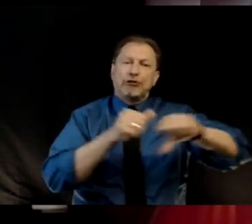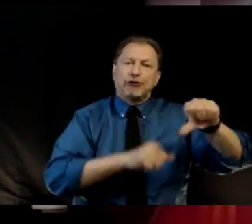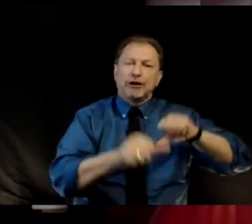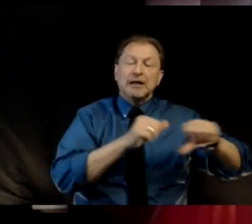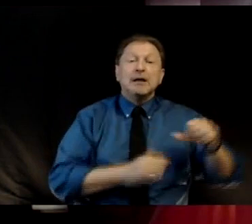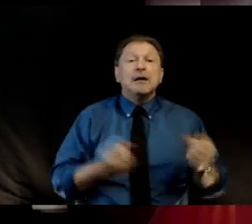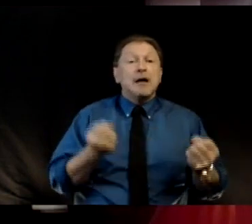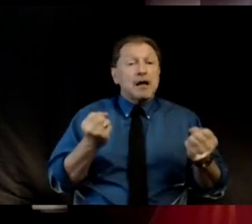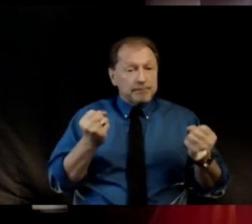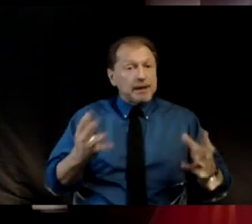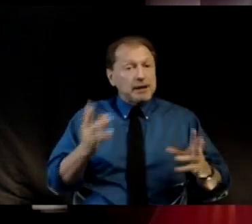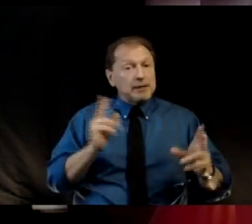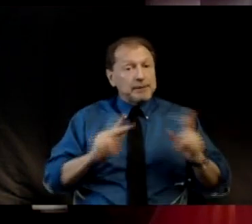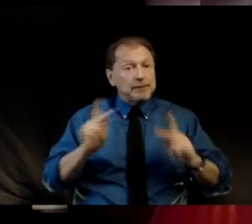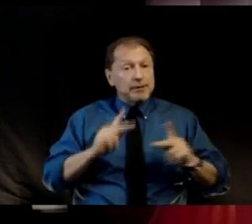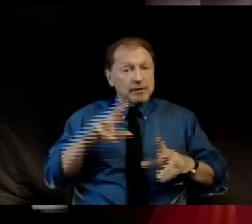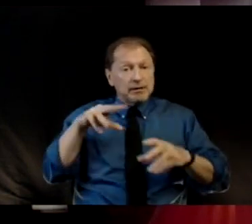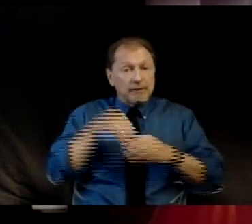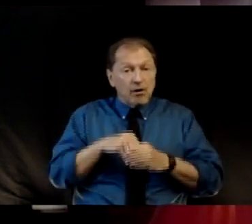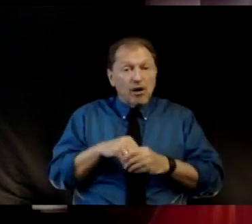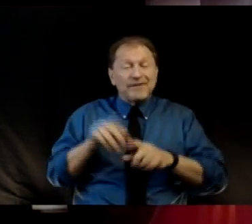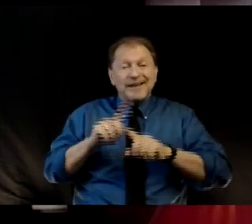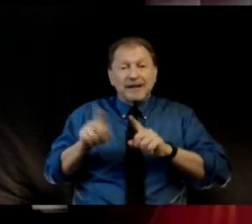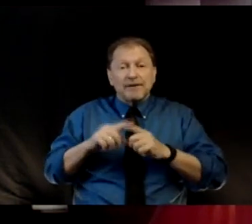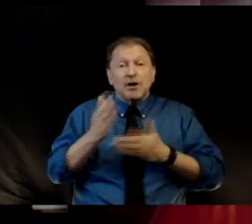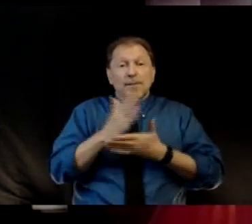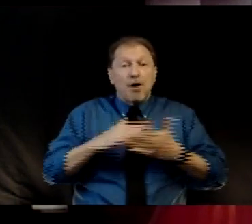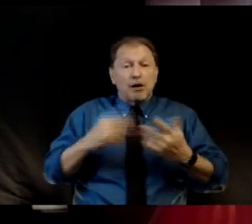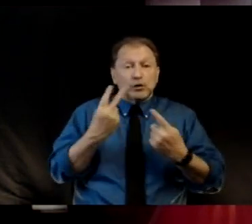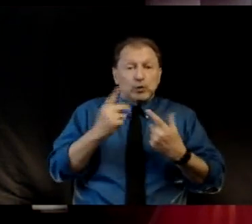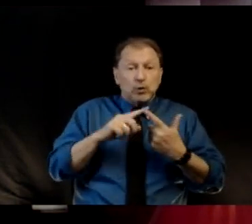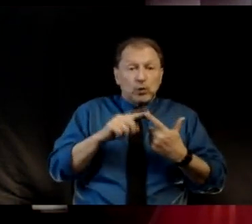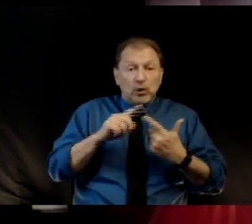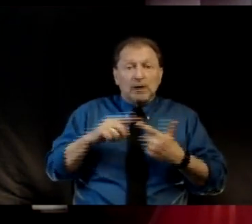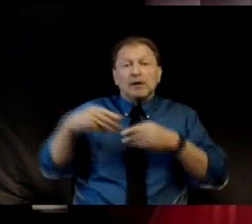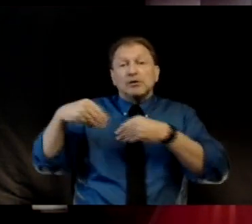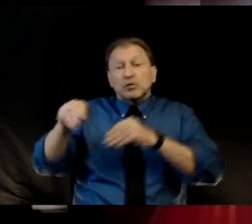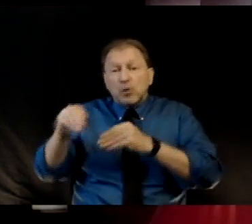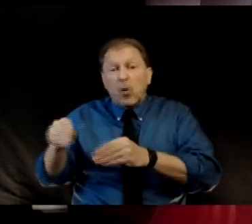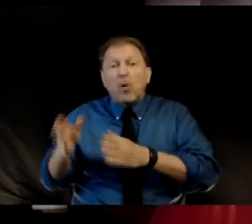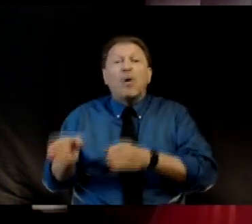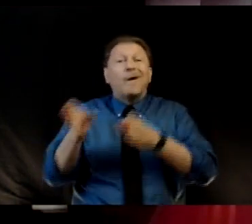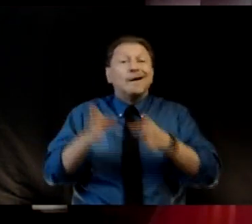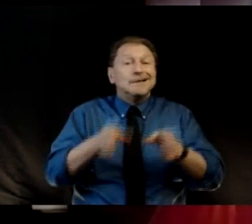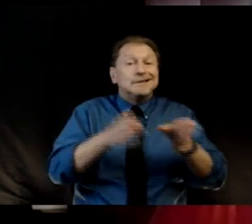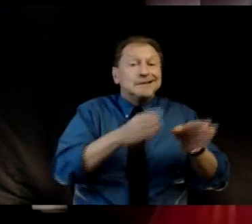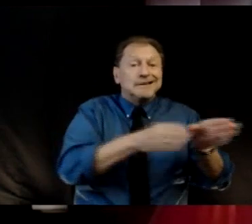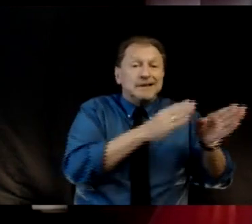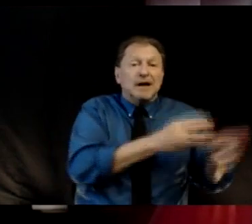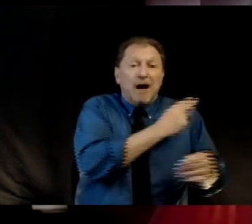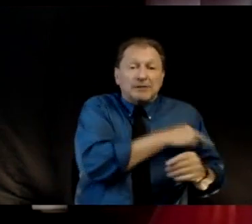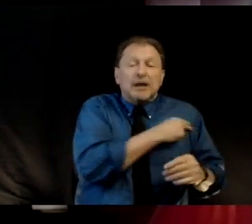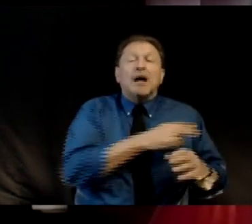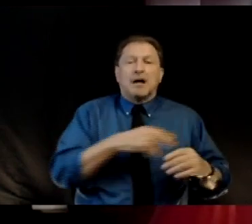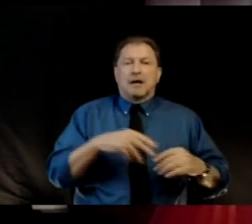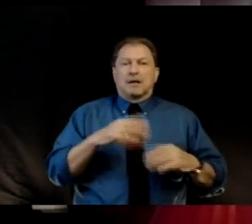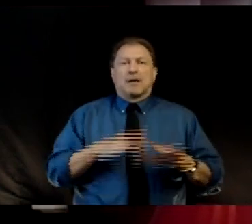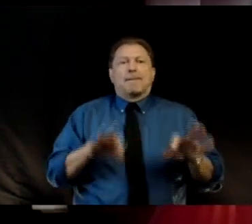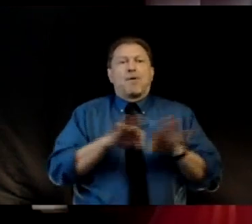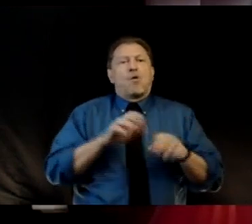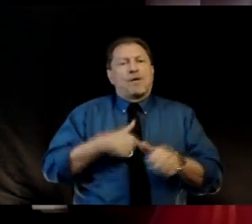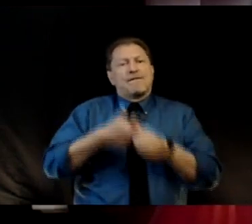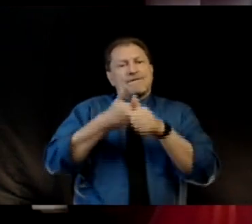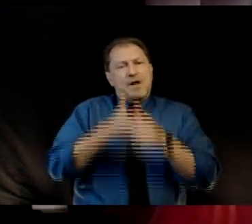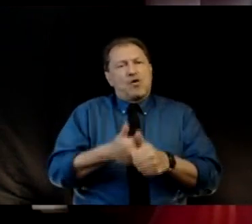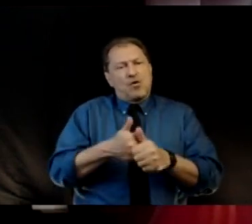with the reopenings that have occurred in phase two, it's critical that we observe the full 28-day measurement period before